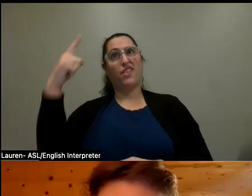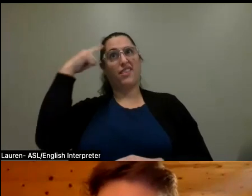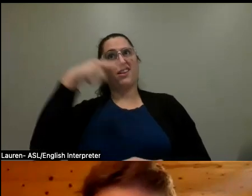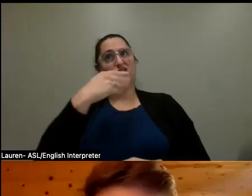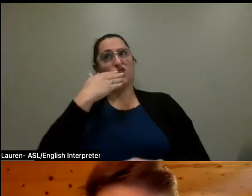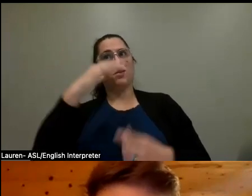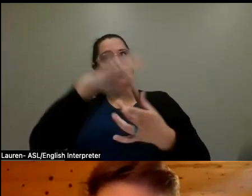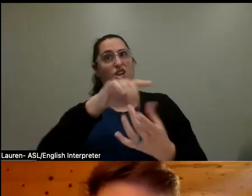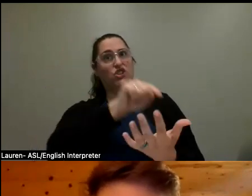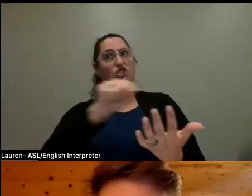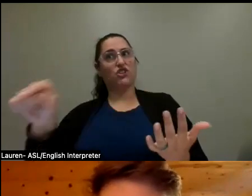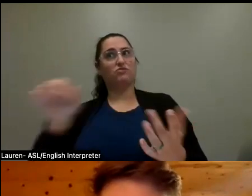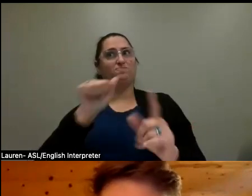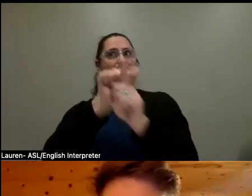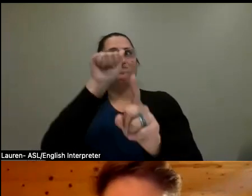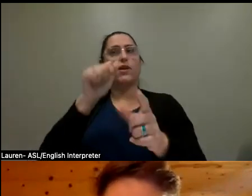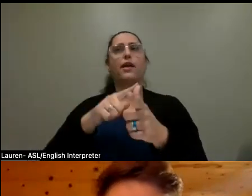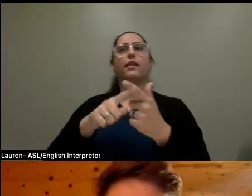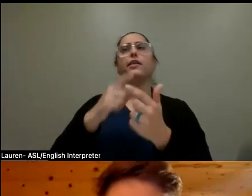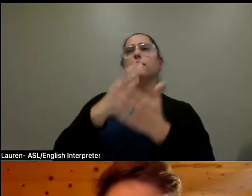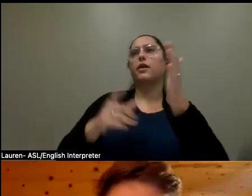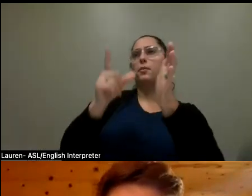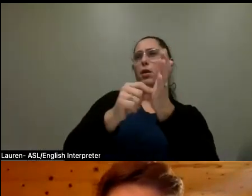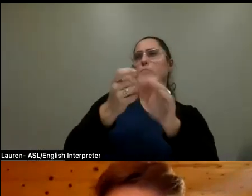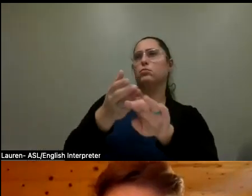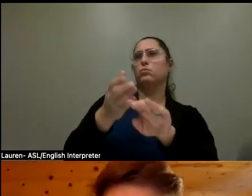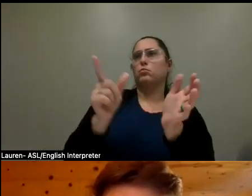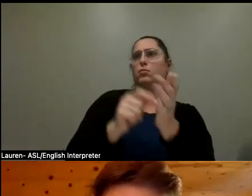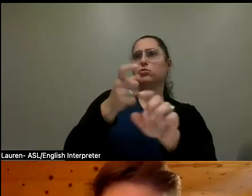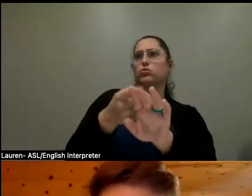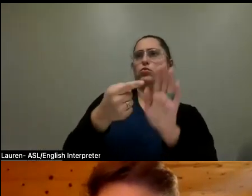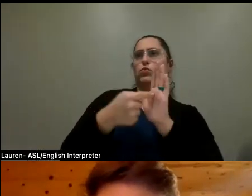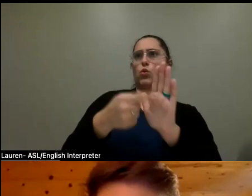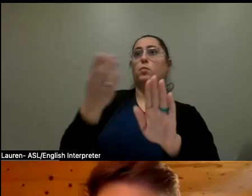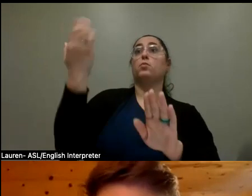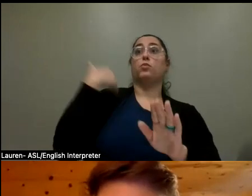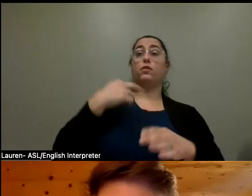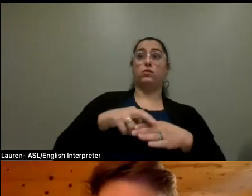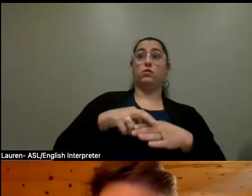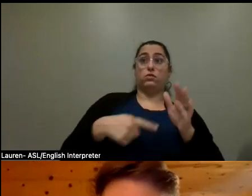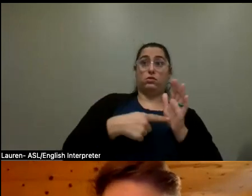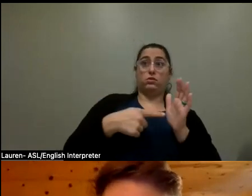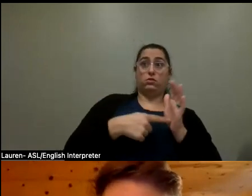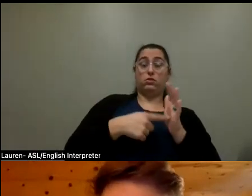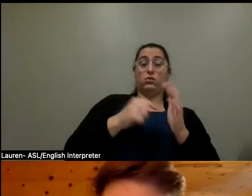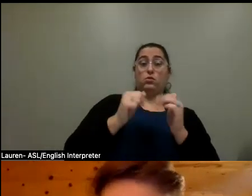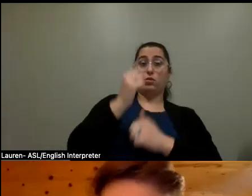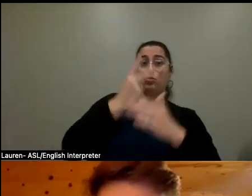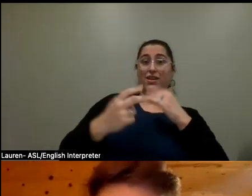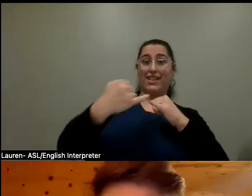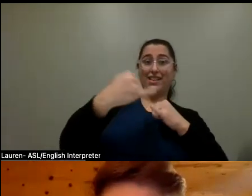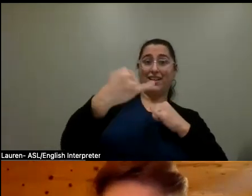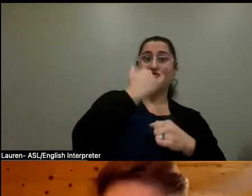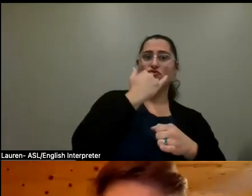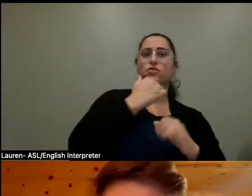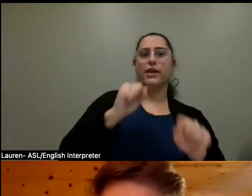some benchmarking results showing that with the previous results, AlphaFold predicted align error can be used to discriminate better binders from the